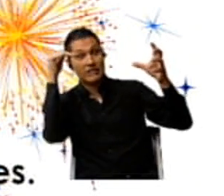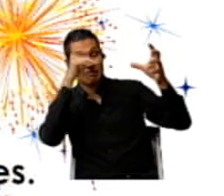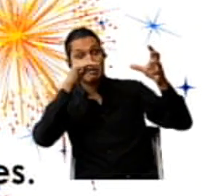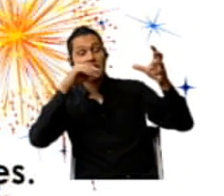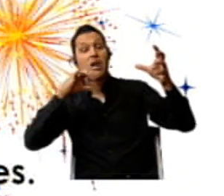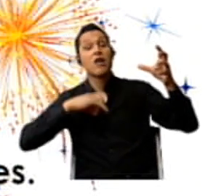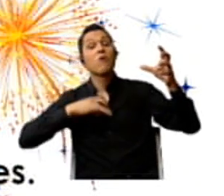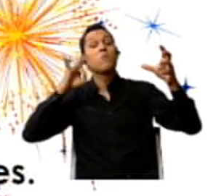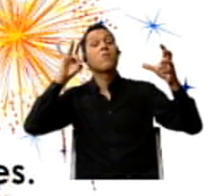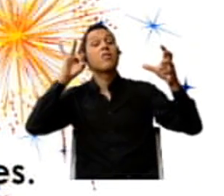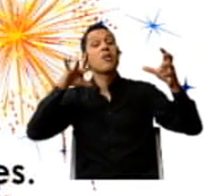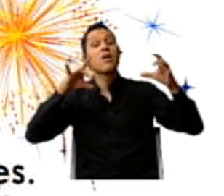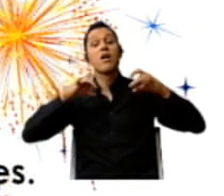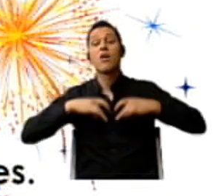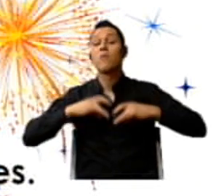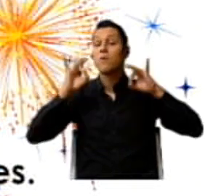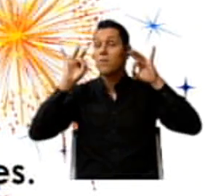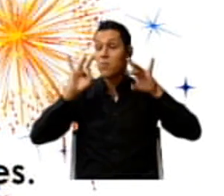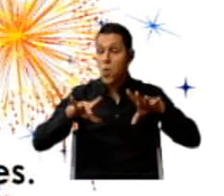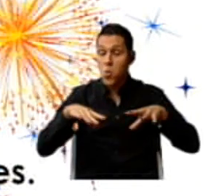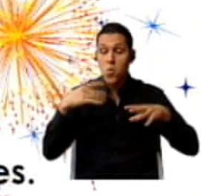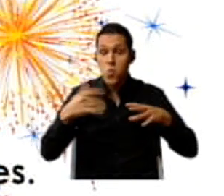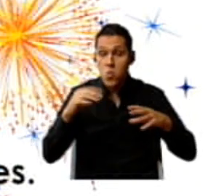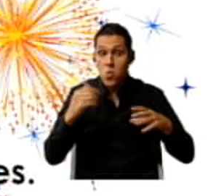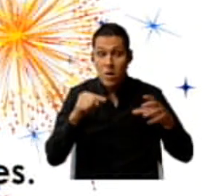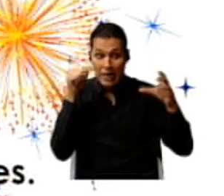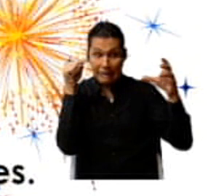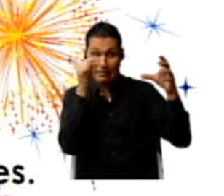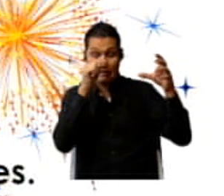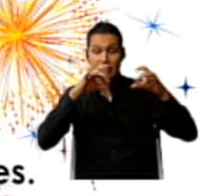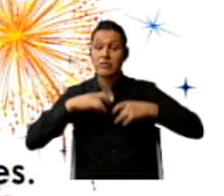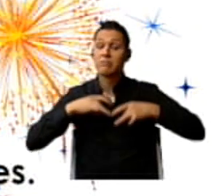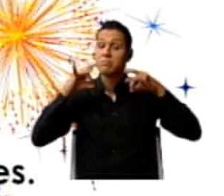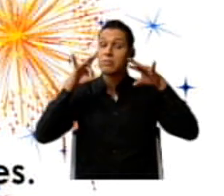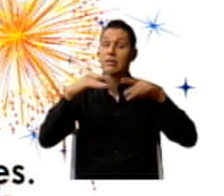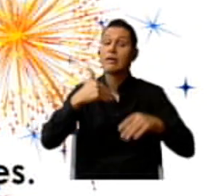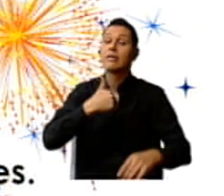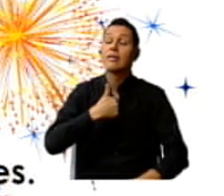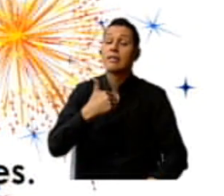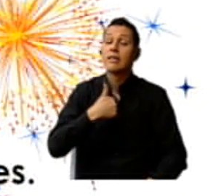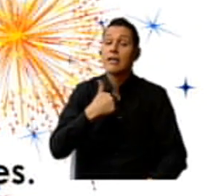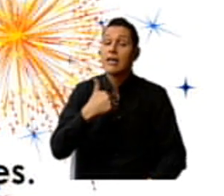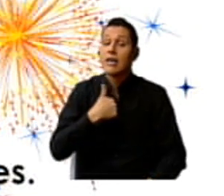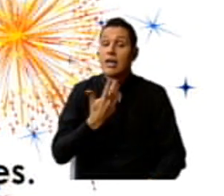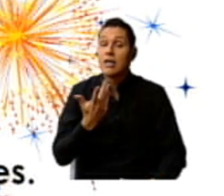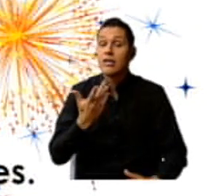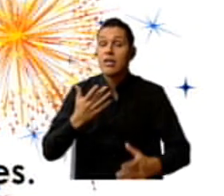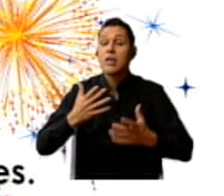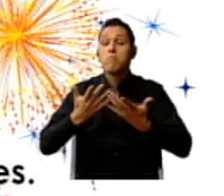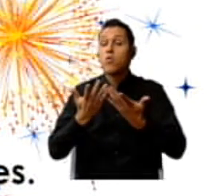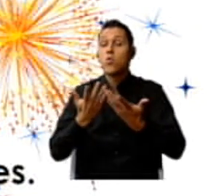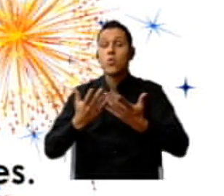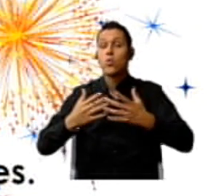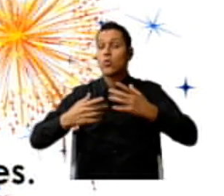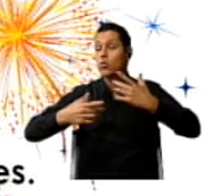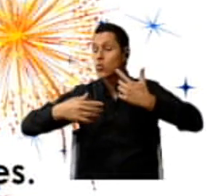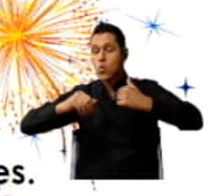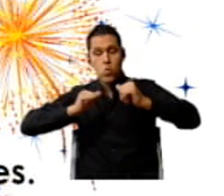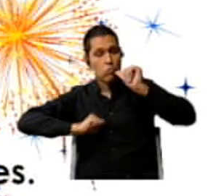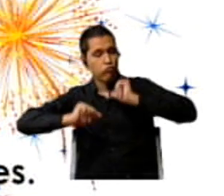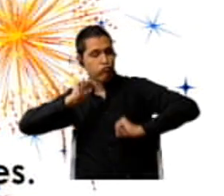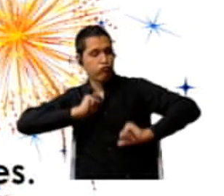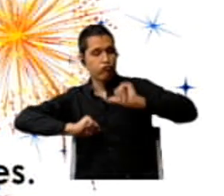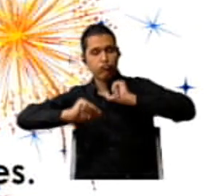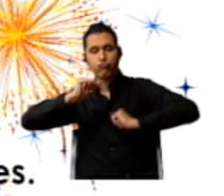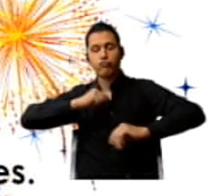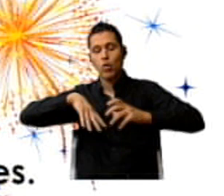Okay, Australia. And in Australia, we have the Sydney Opera House. Esta es una casa de la ópera